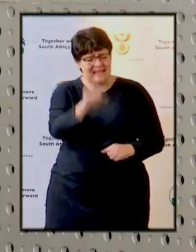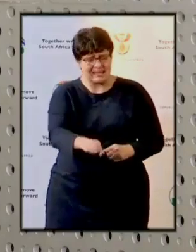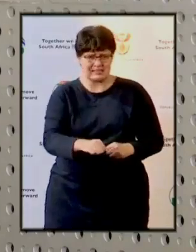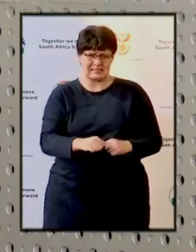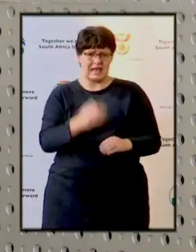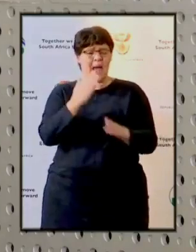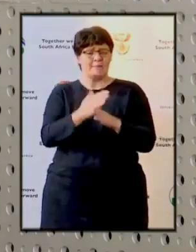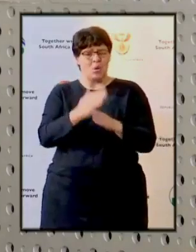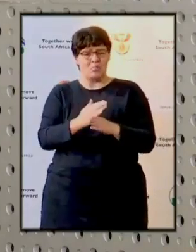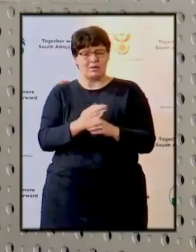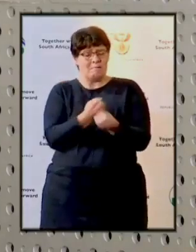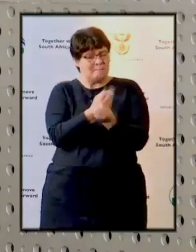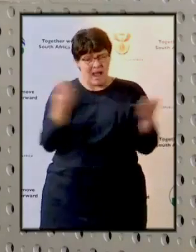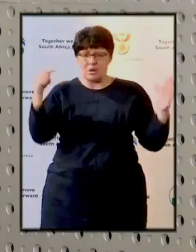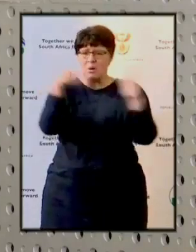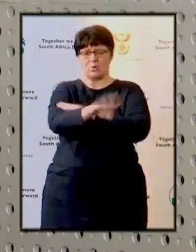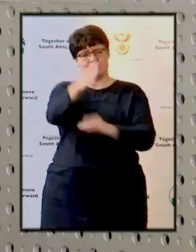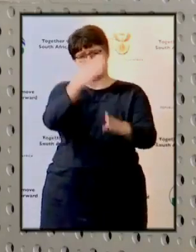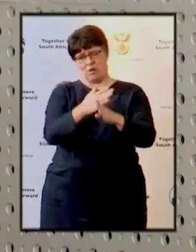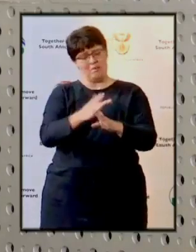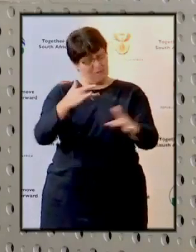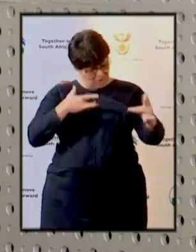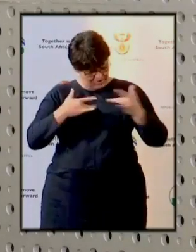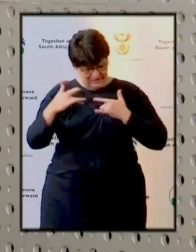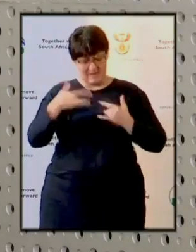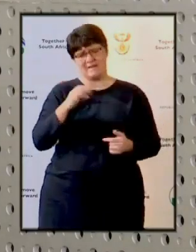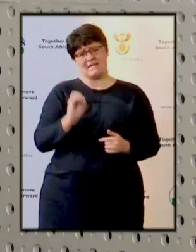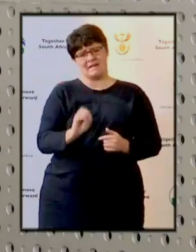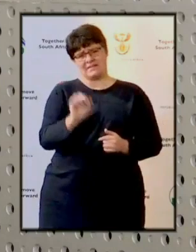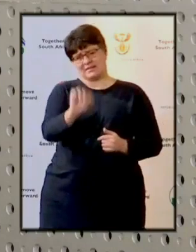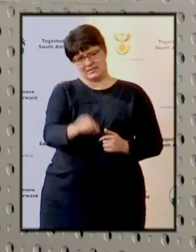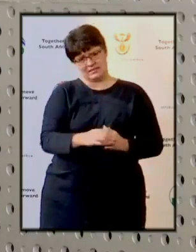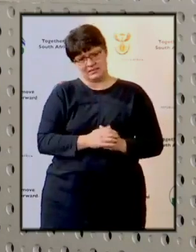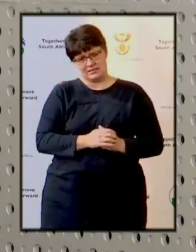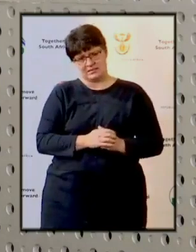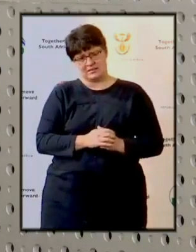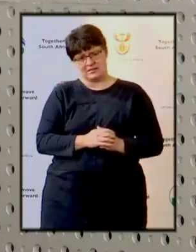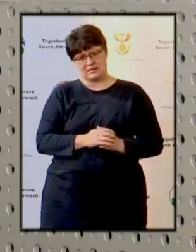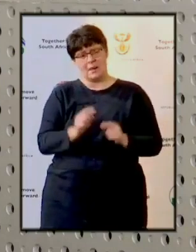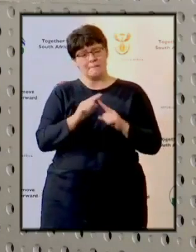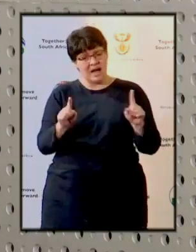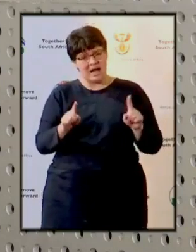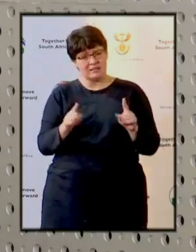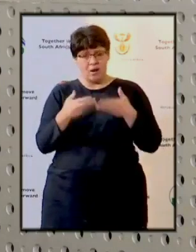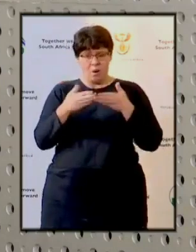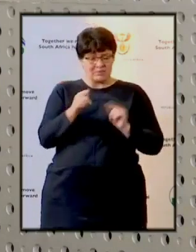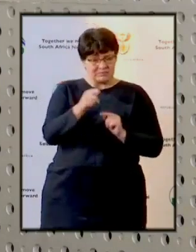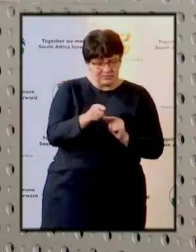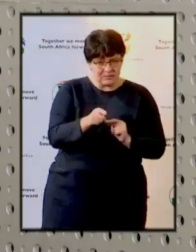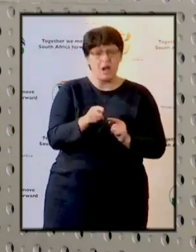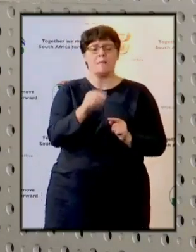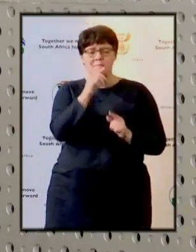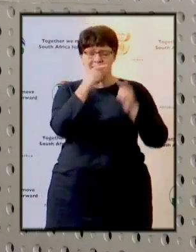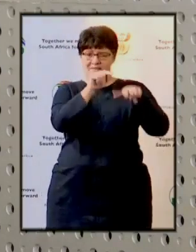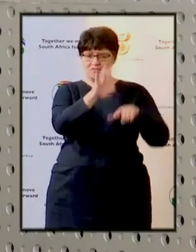employment. The opening will mean, however, that all of agriculture will be open and about half of